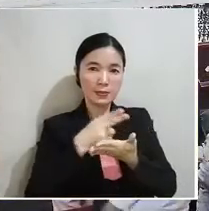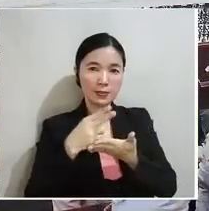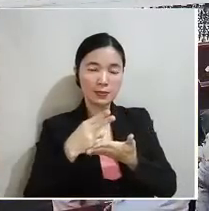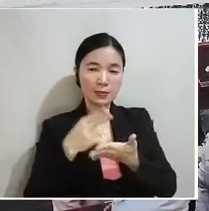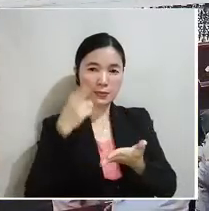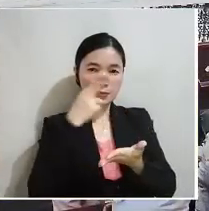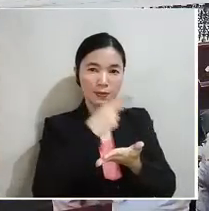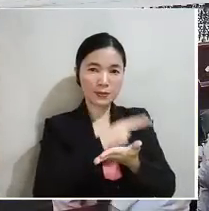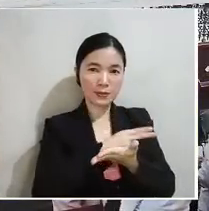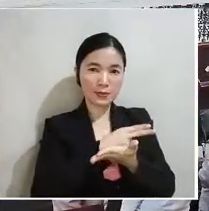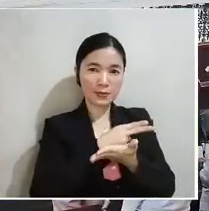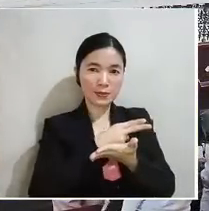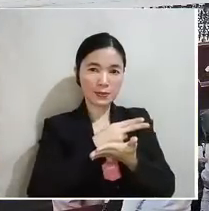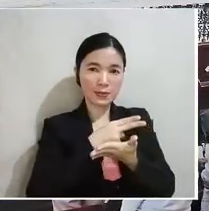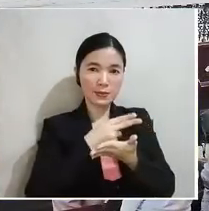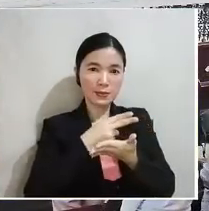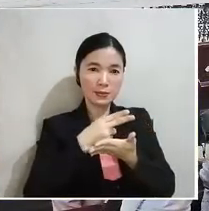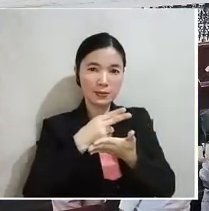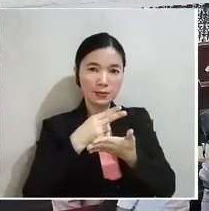holy,